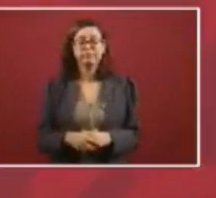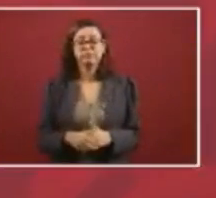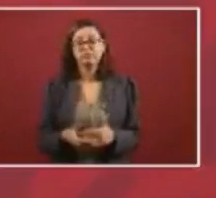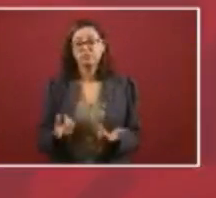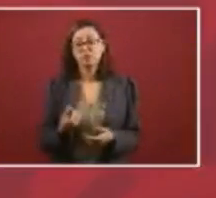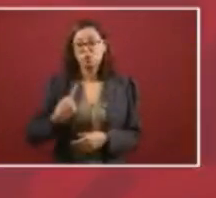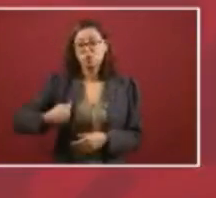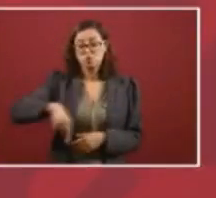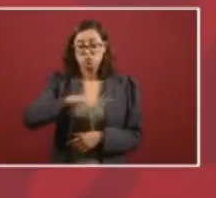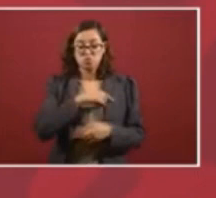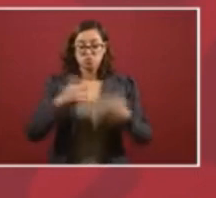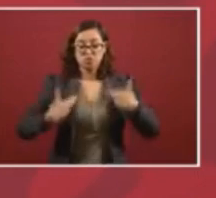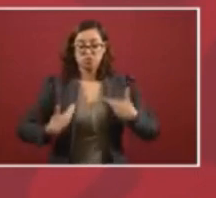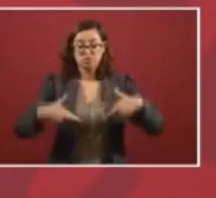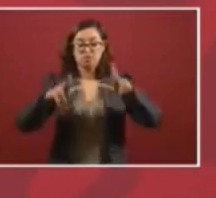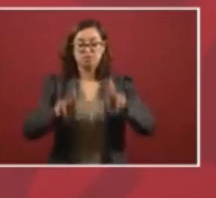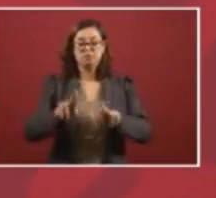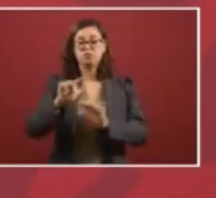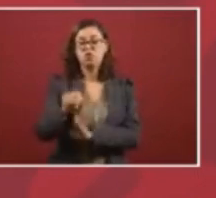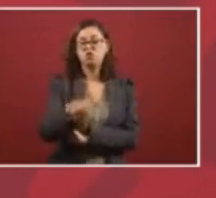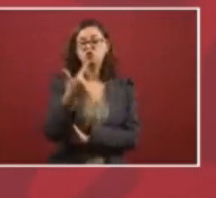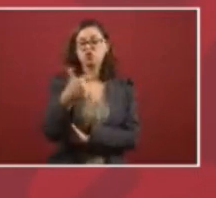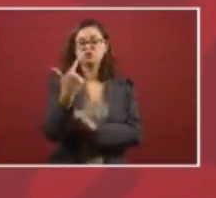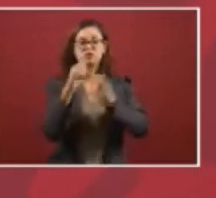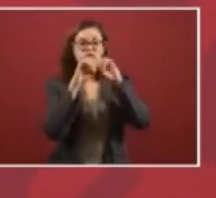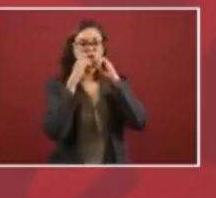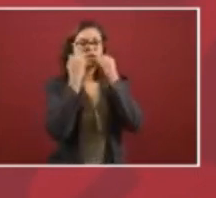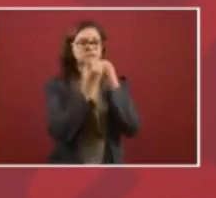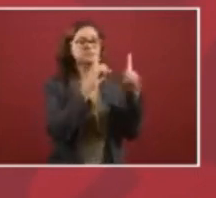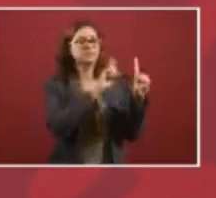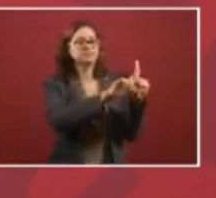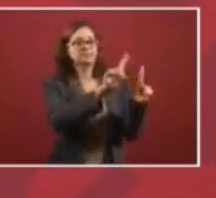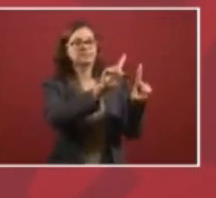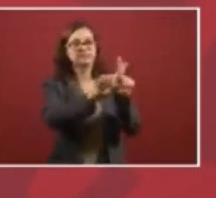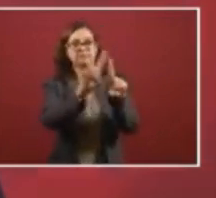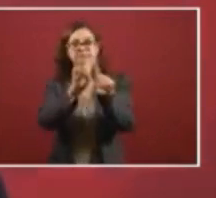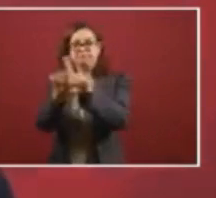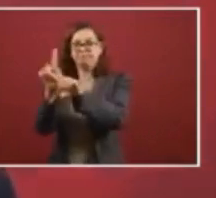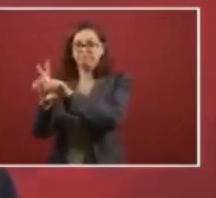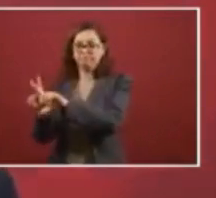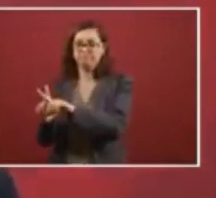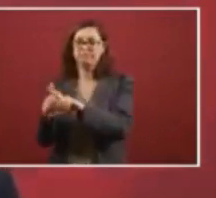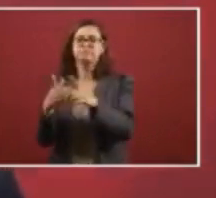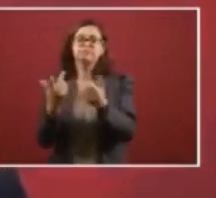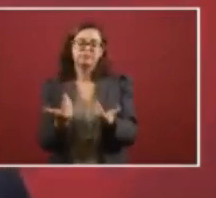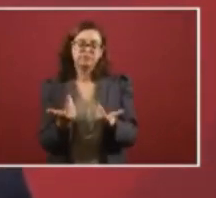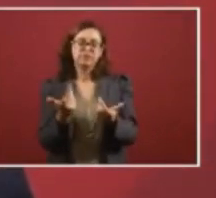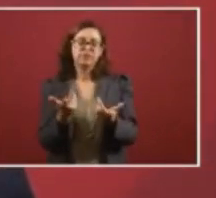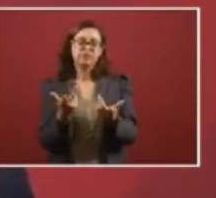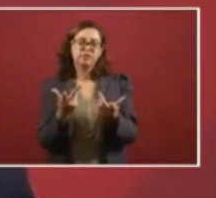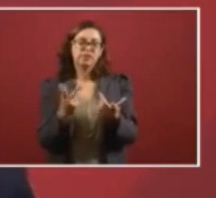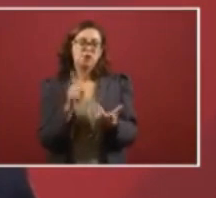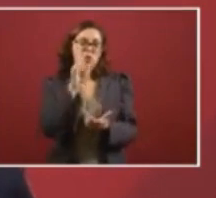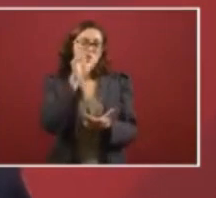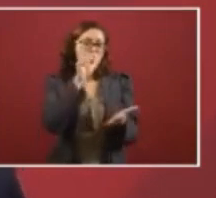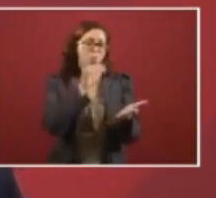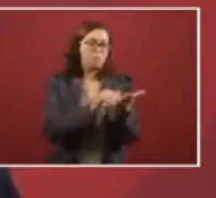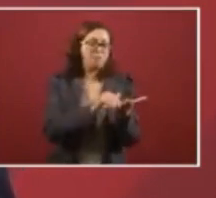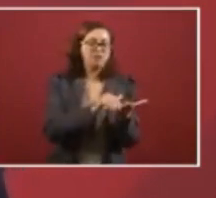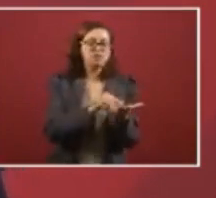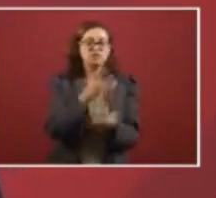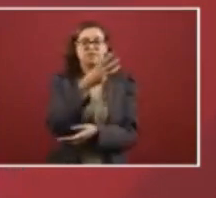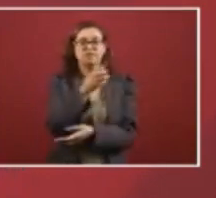businessmen. And, you know, we represent the 12 organizations of the country,